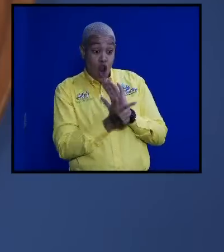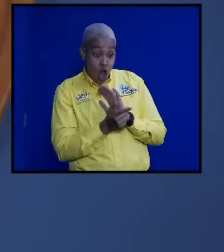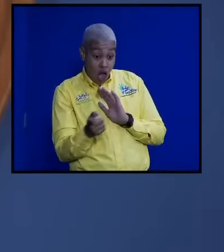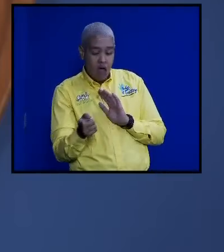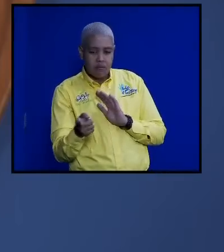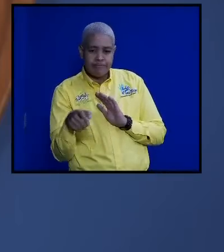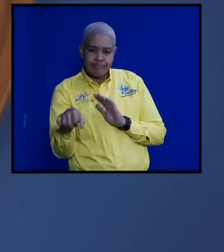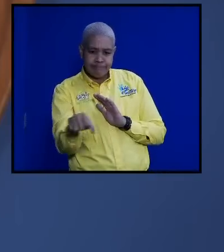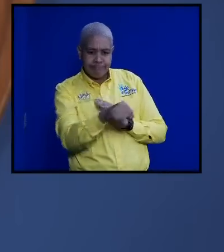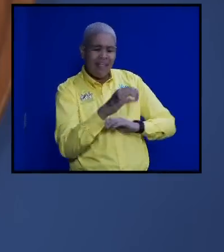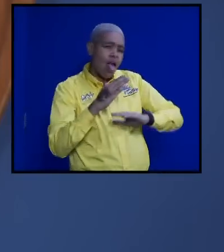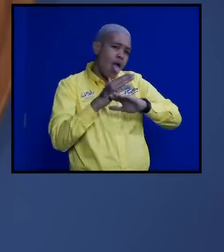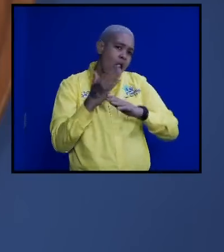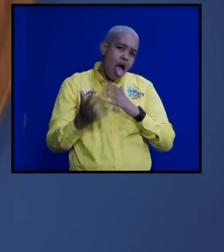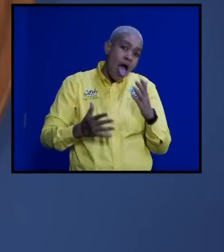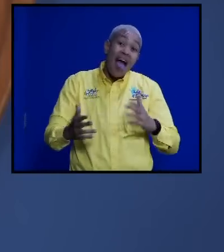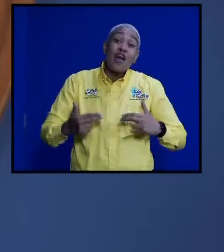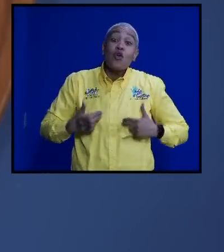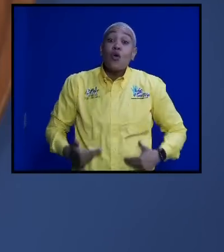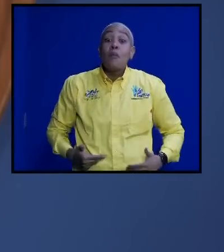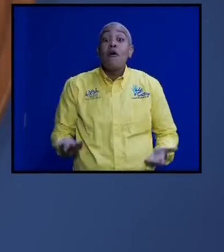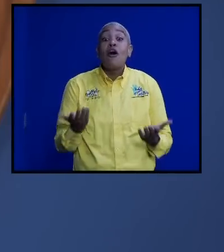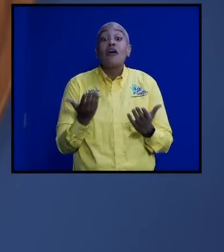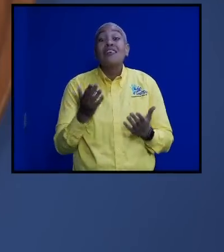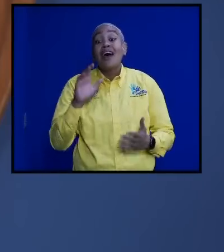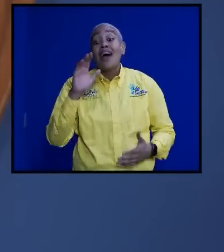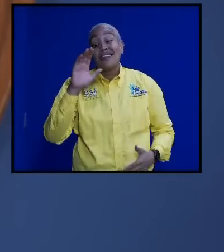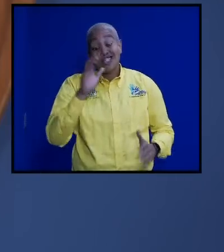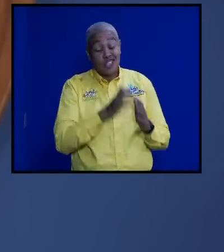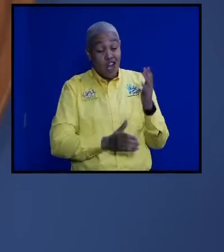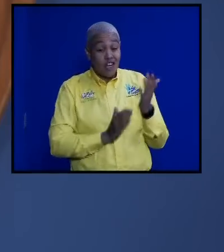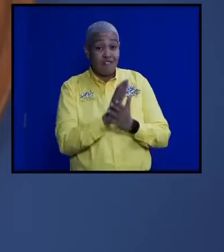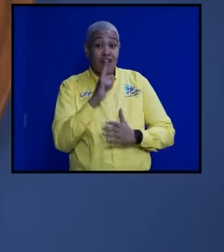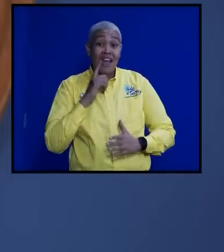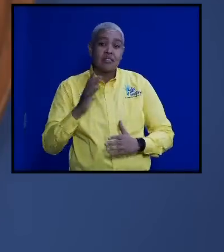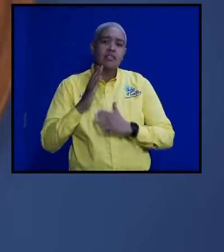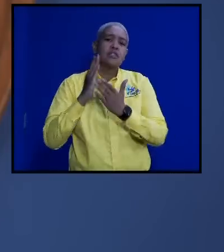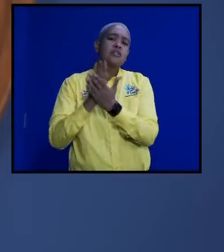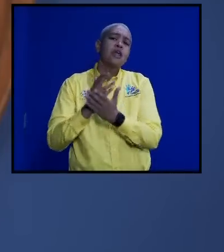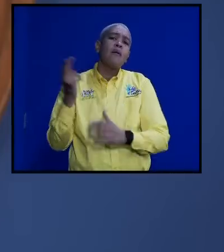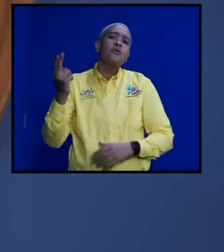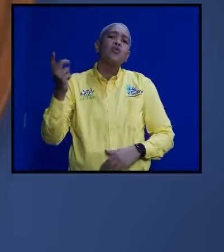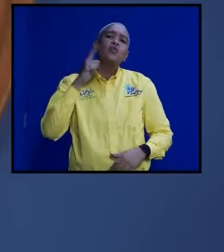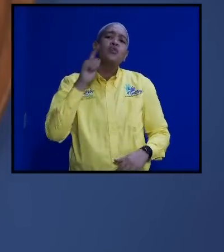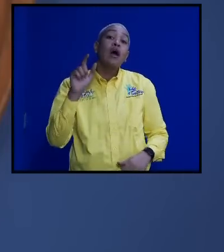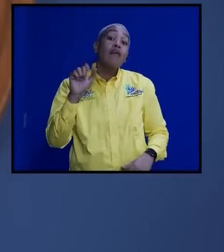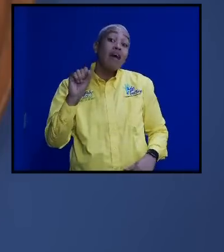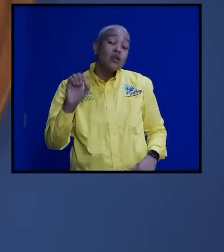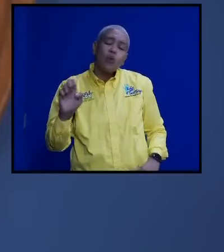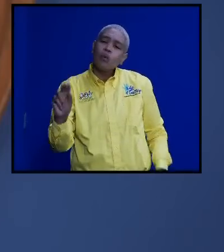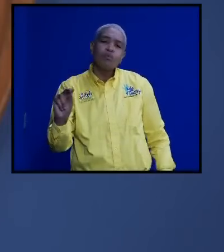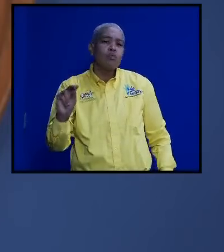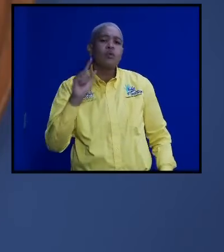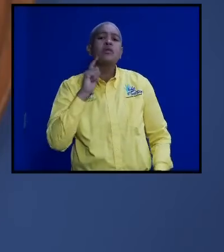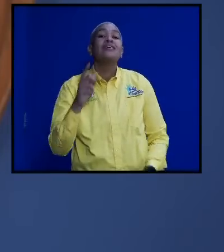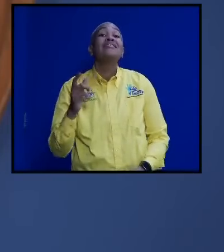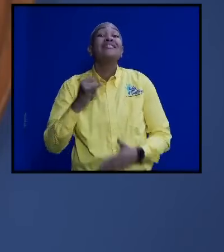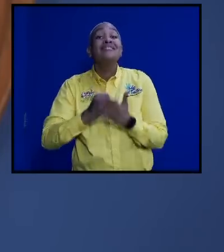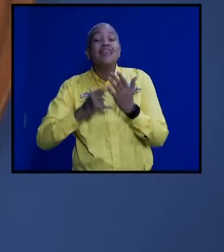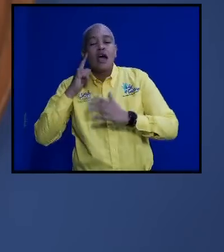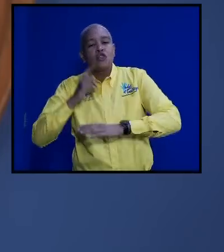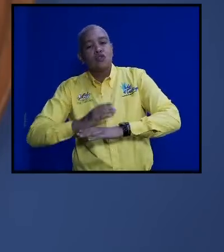never designed to stop the use of public emergencies, state of public emergencies. It was designed to prevent abuse by any government. It is